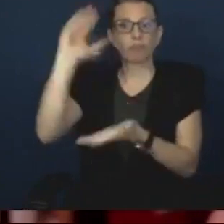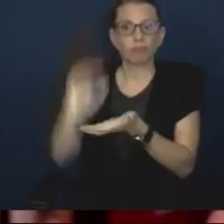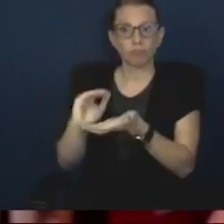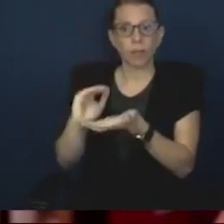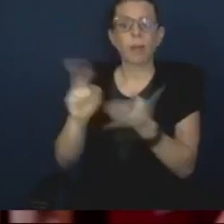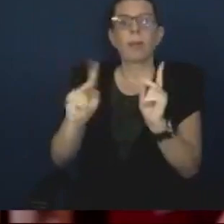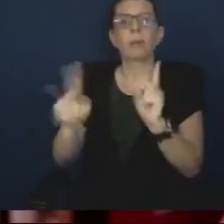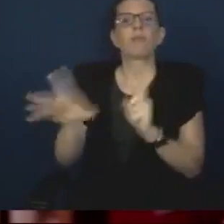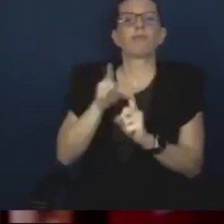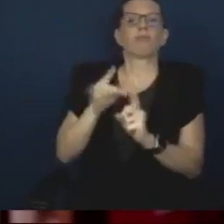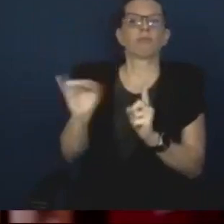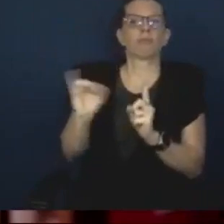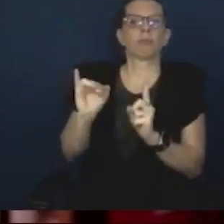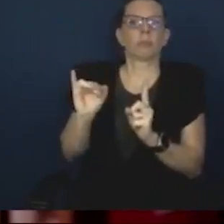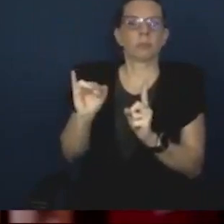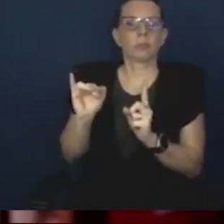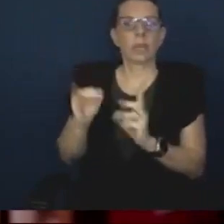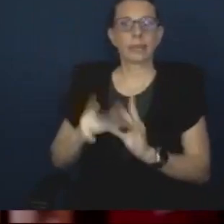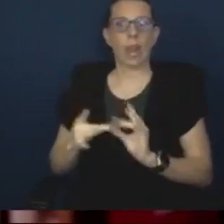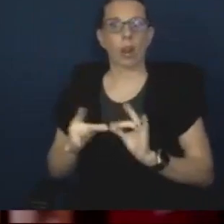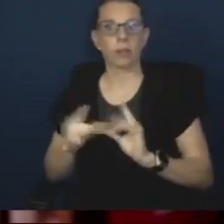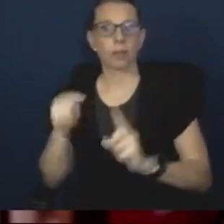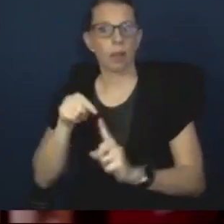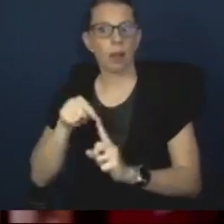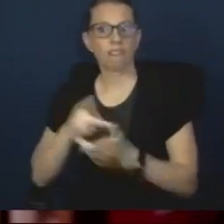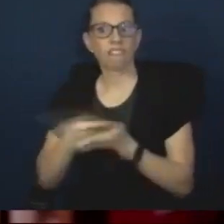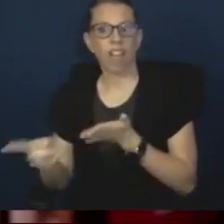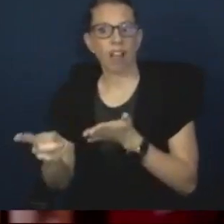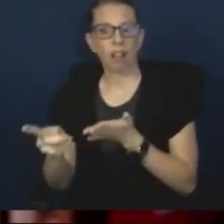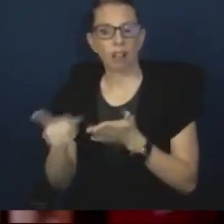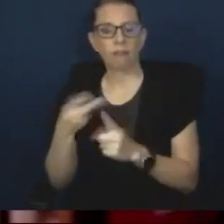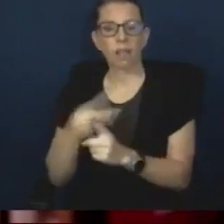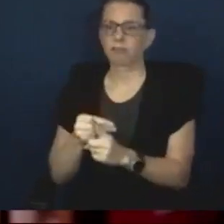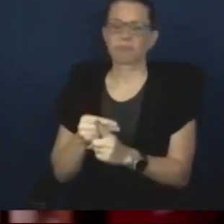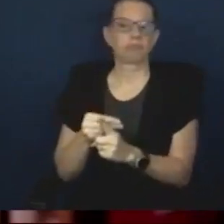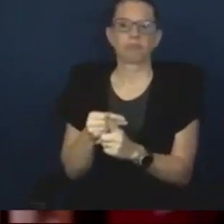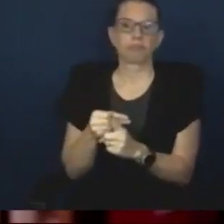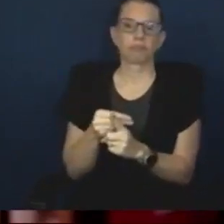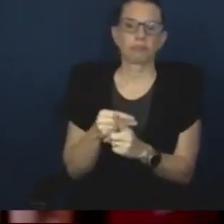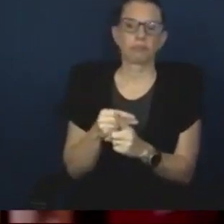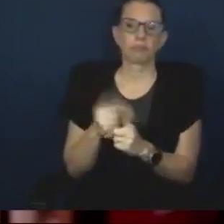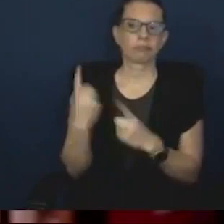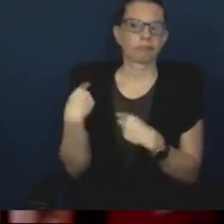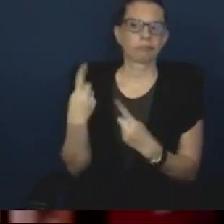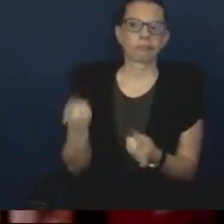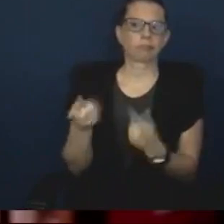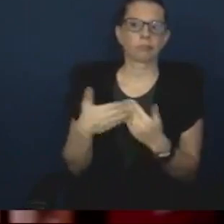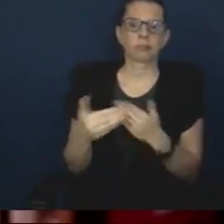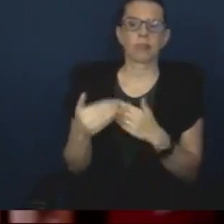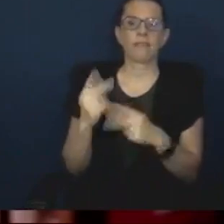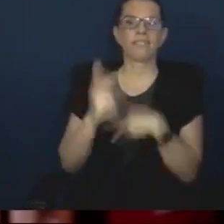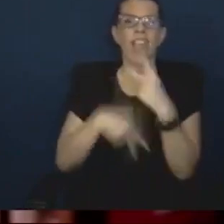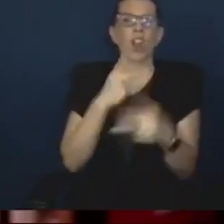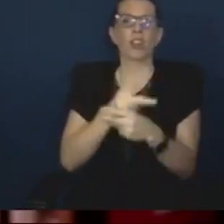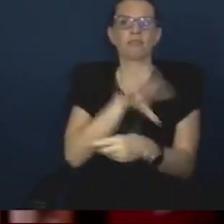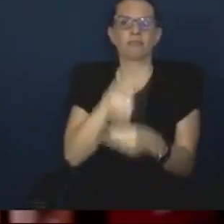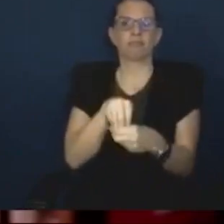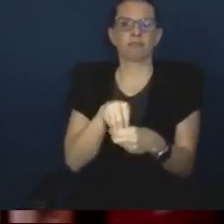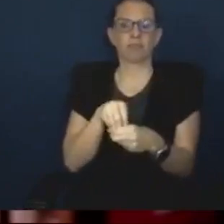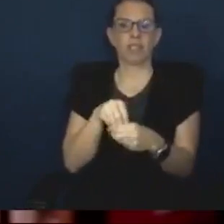and it began this whole narrative that the vaccines are failing. But they still, to this day, no matter what variant is involved, the